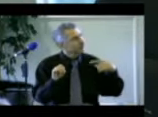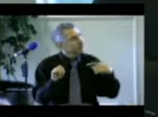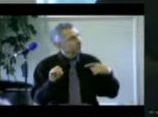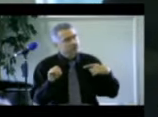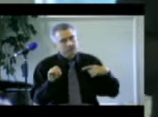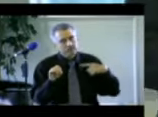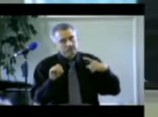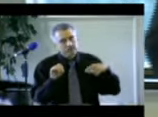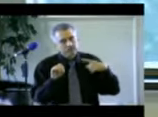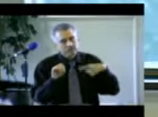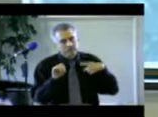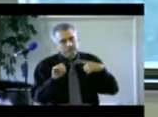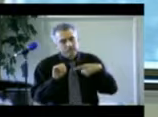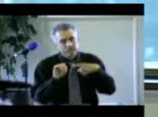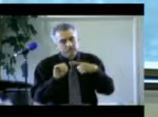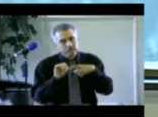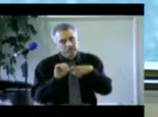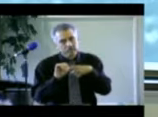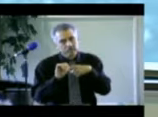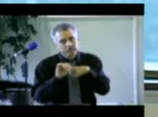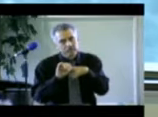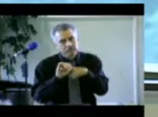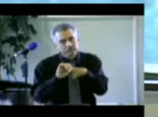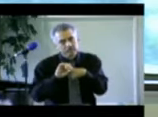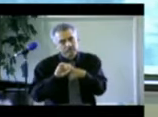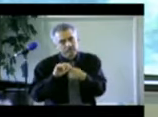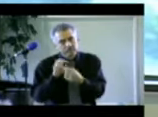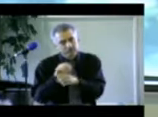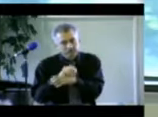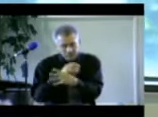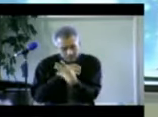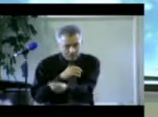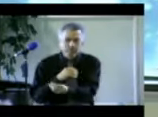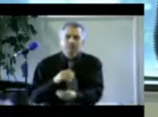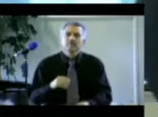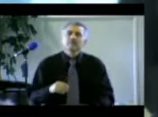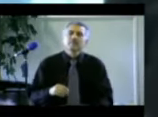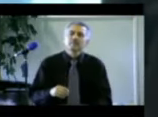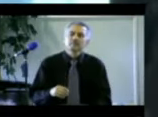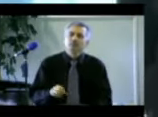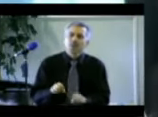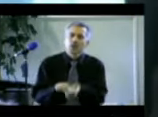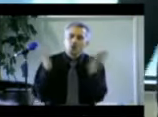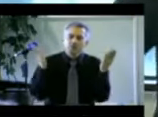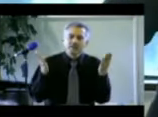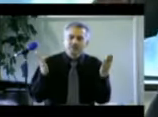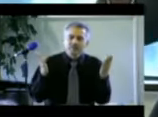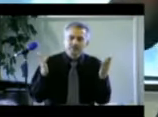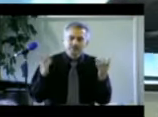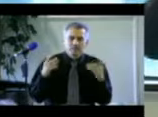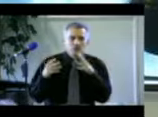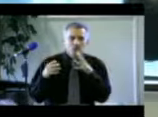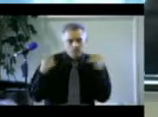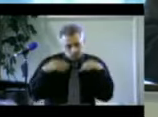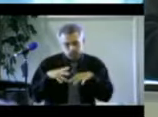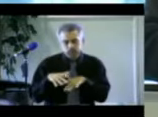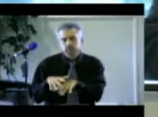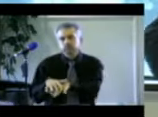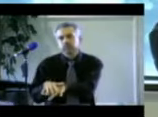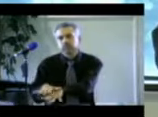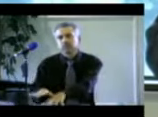his automatic snake. It had a motor on it, and he snaked that pipe. And